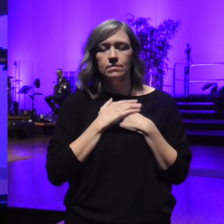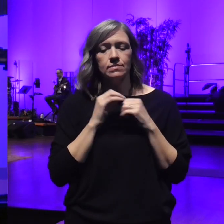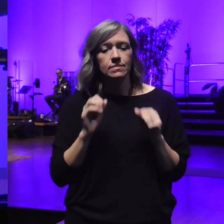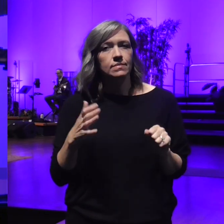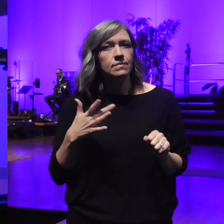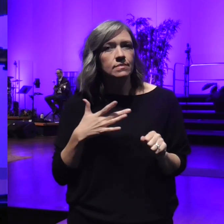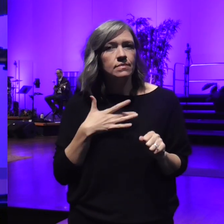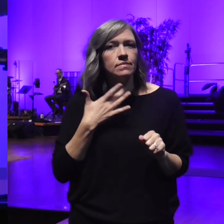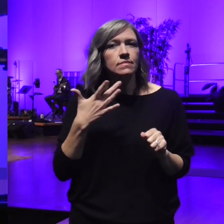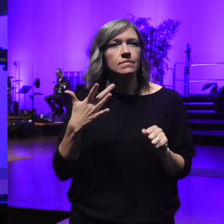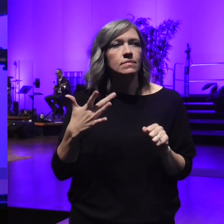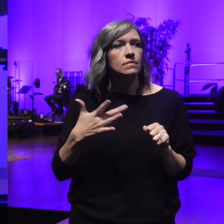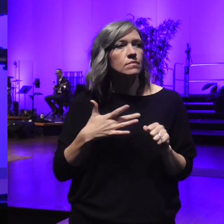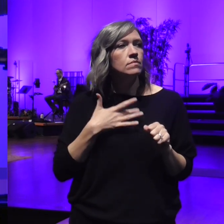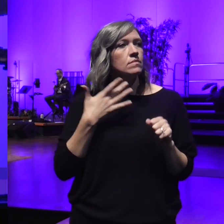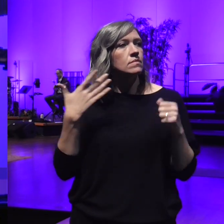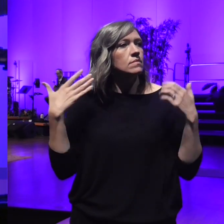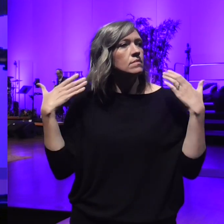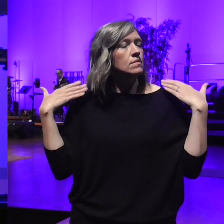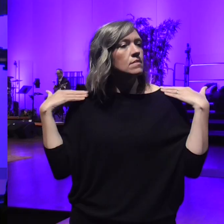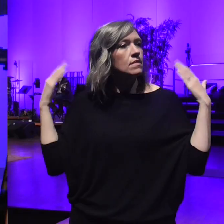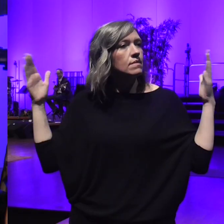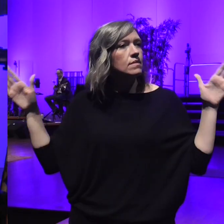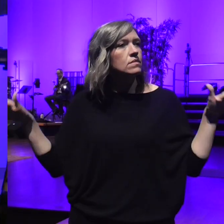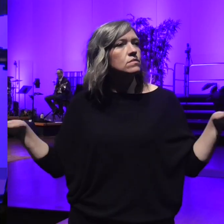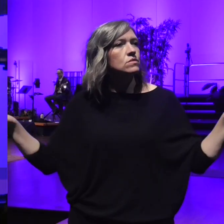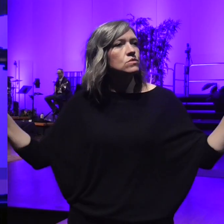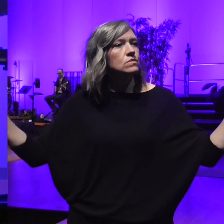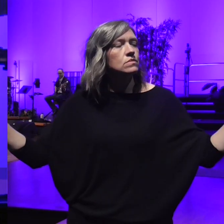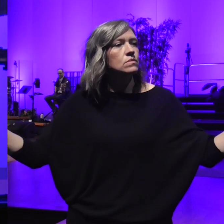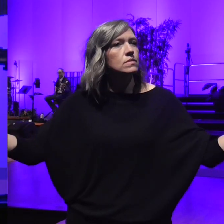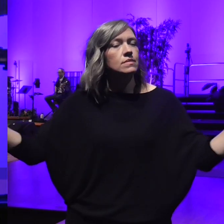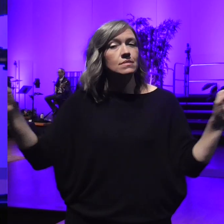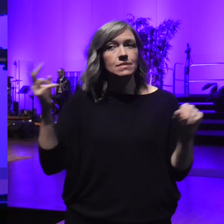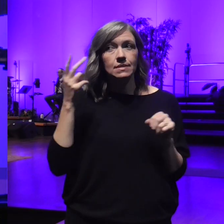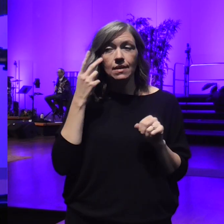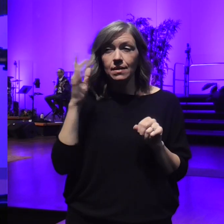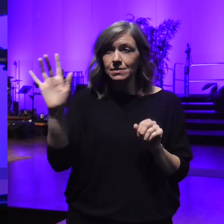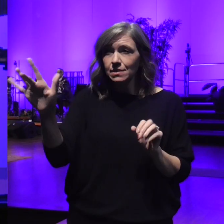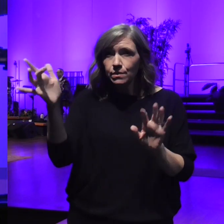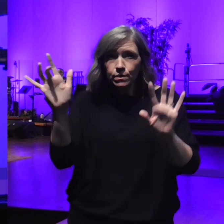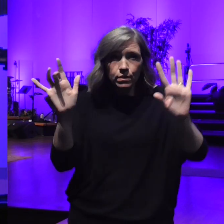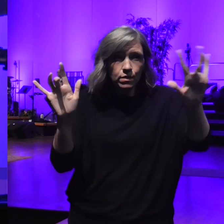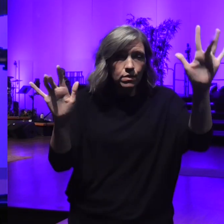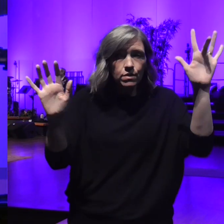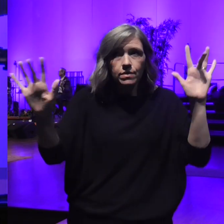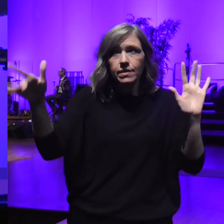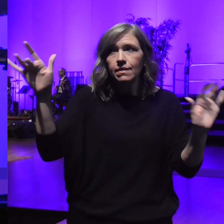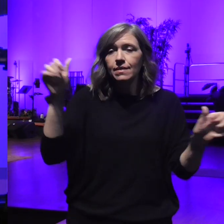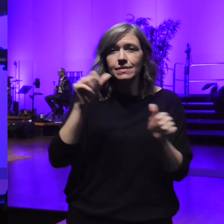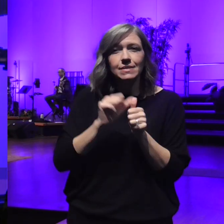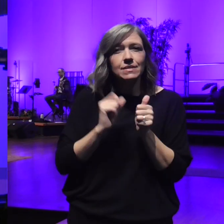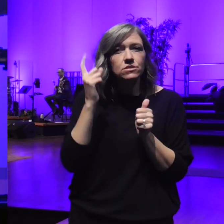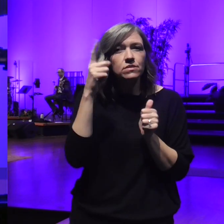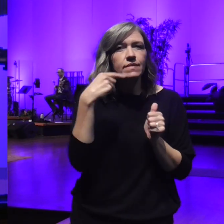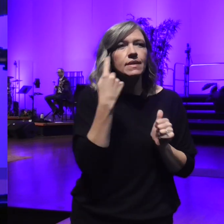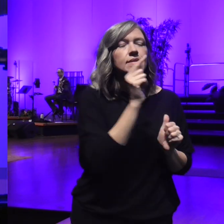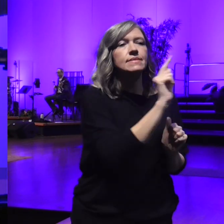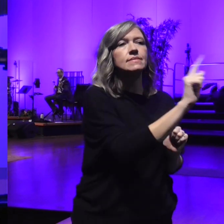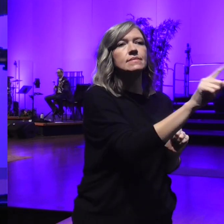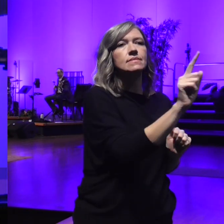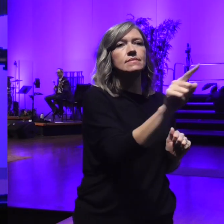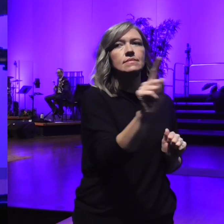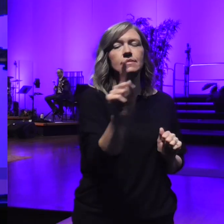grace. I can hear the brush of angel wings. I see glory on